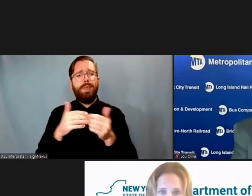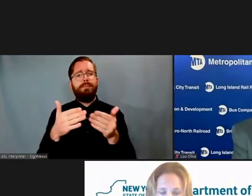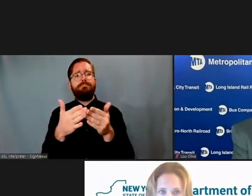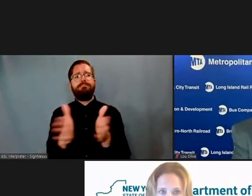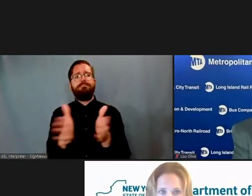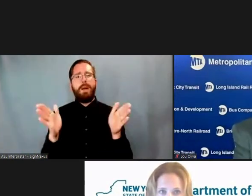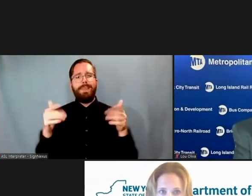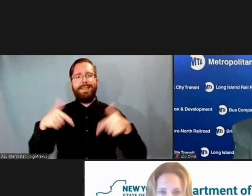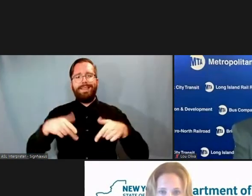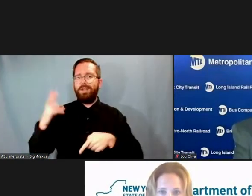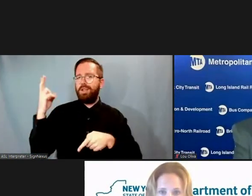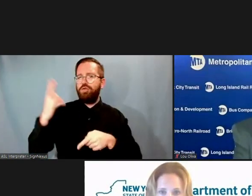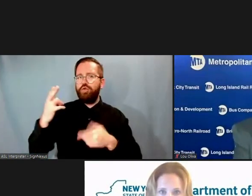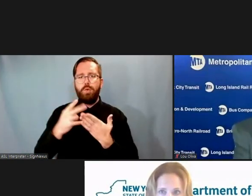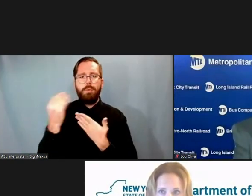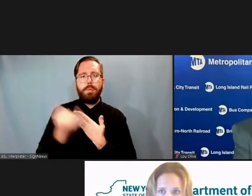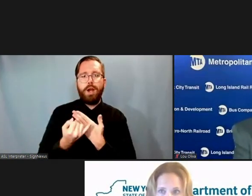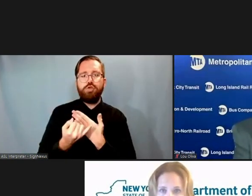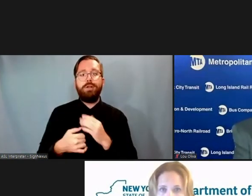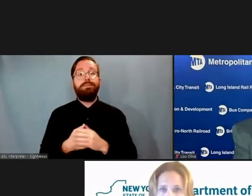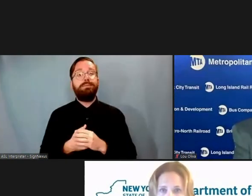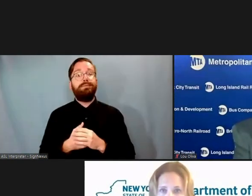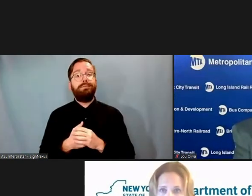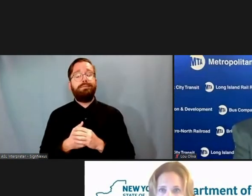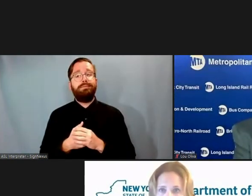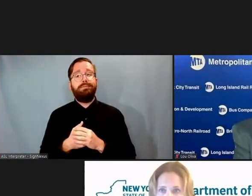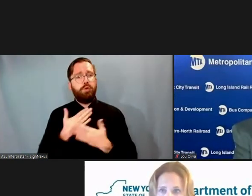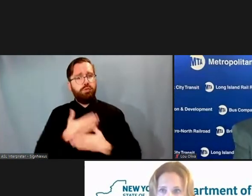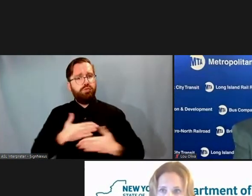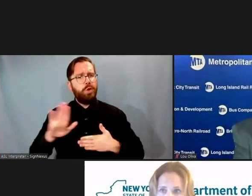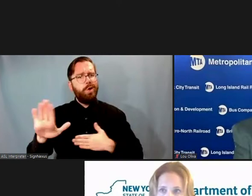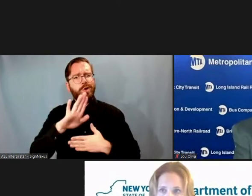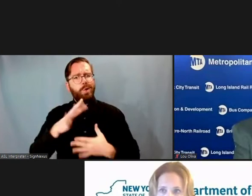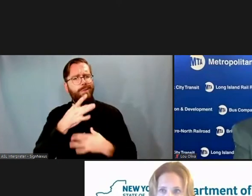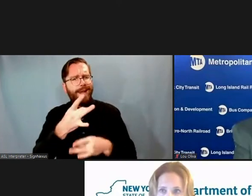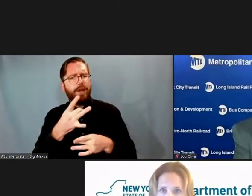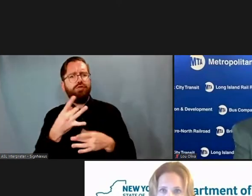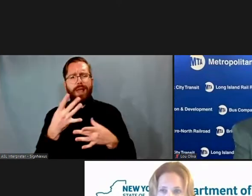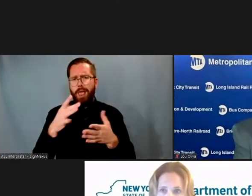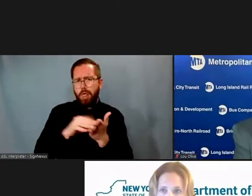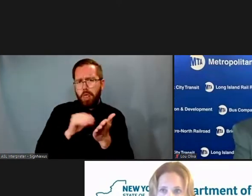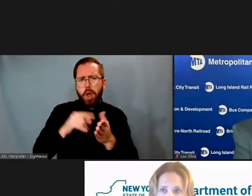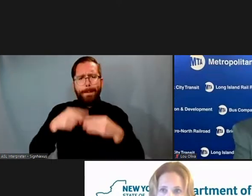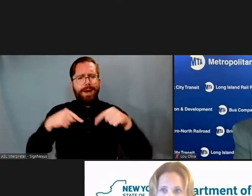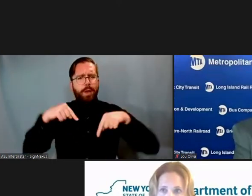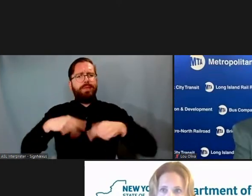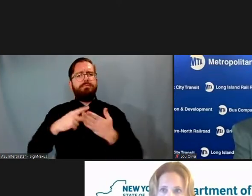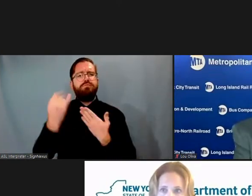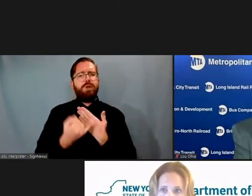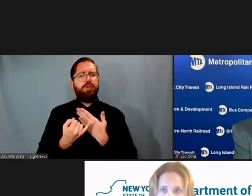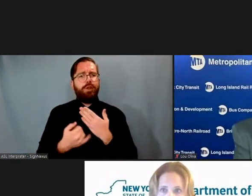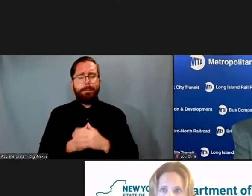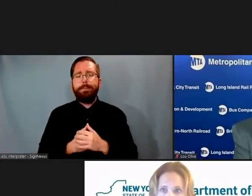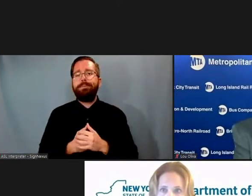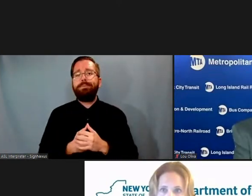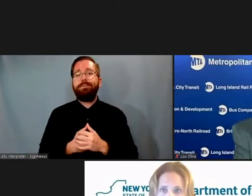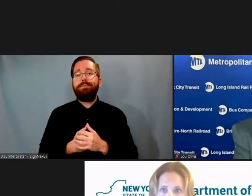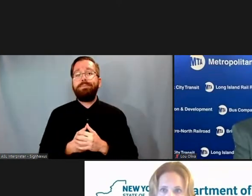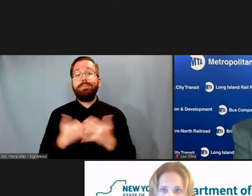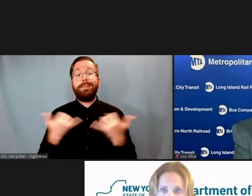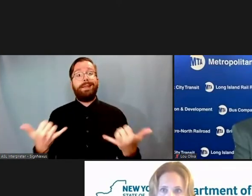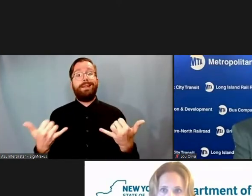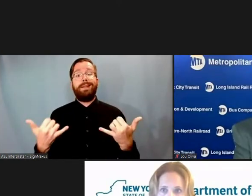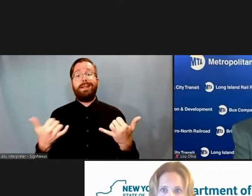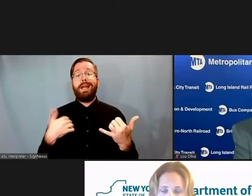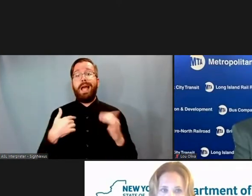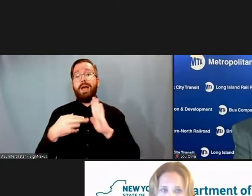i'd like to thank you for taking the time to learn more and share with us your thoughts and comments this evening i am representing the triborough